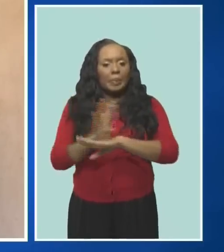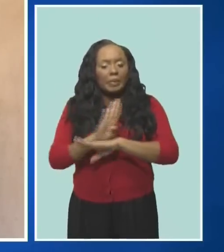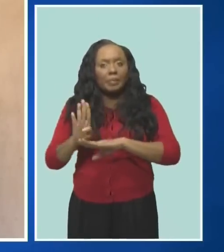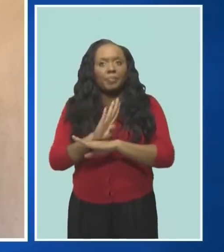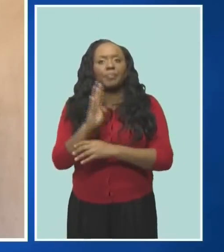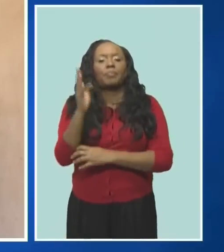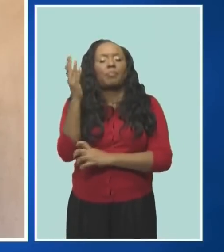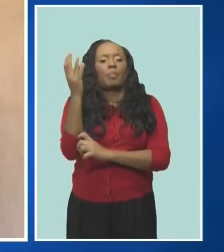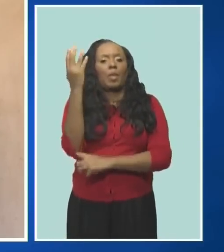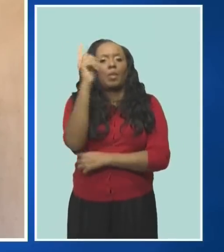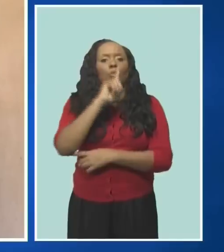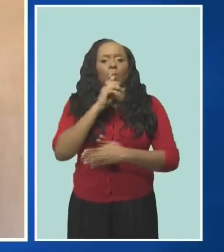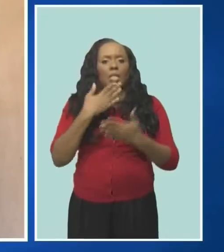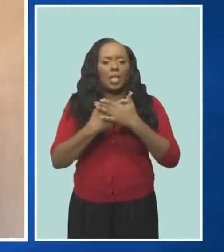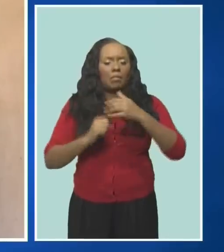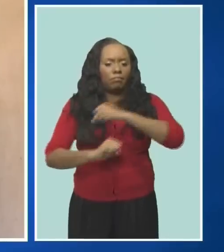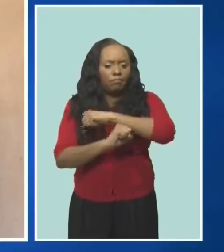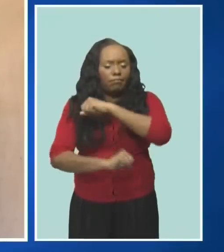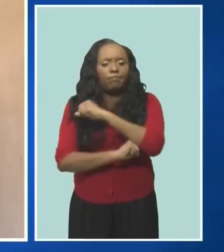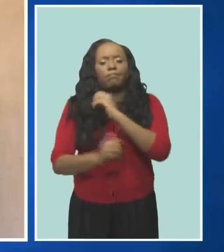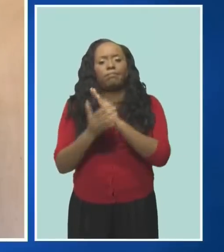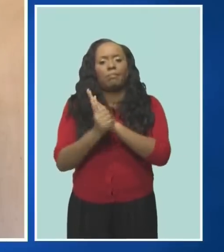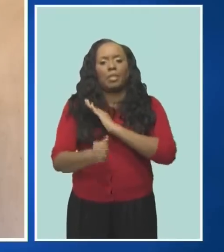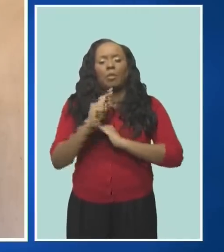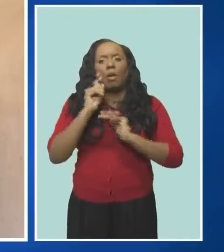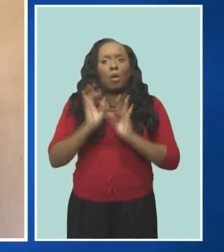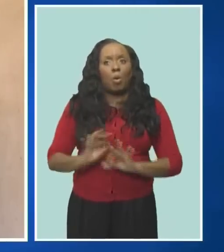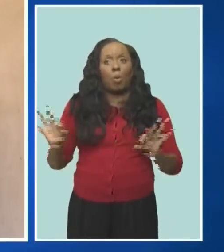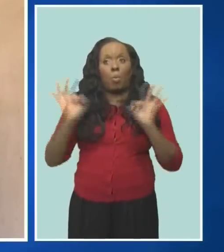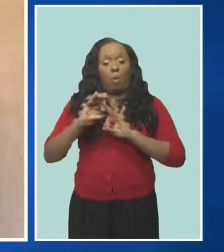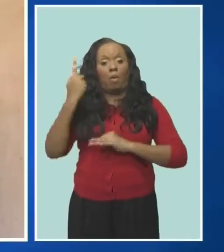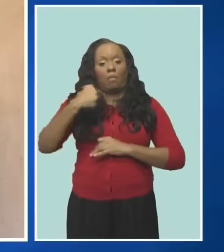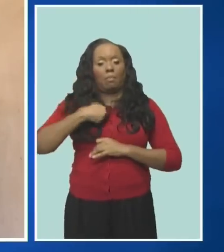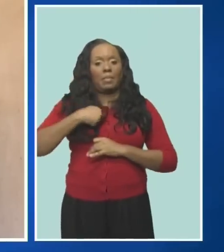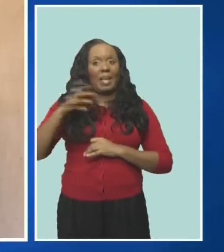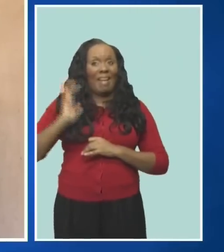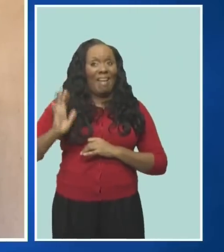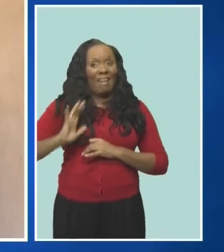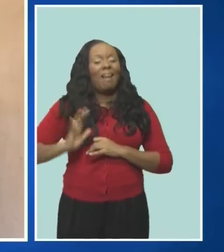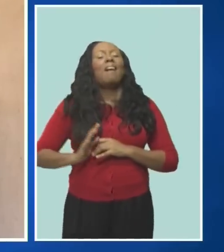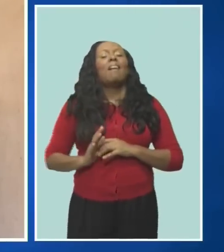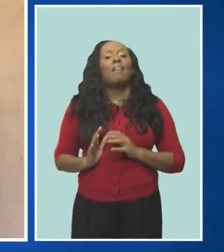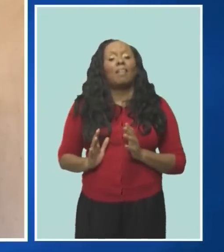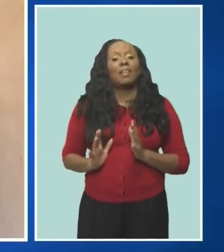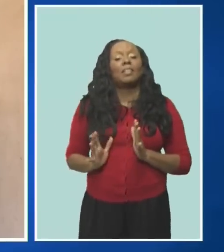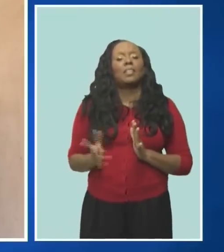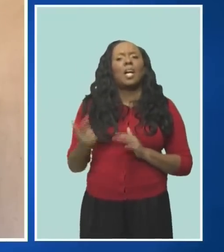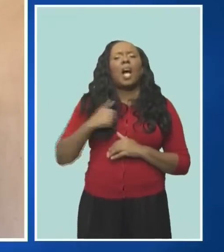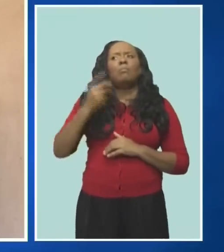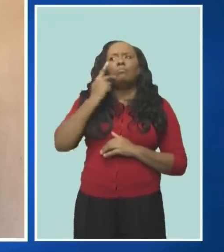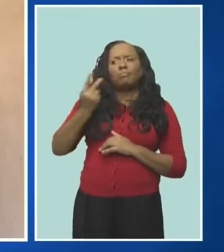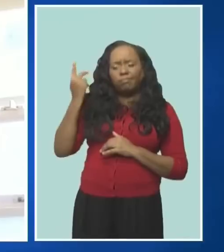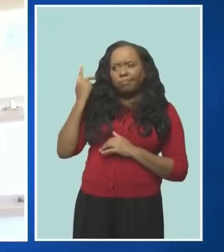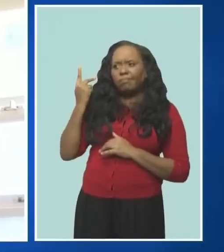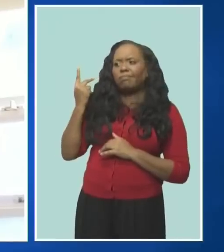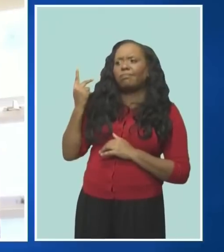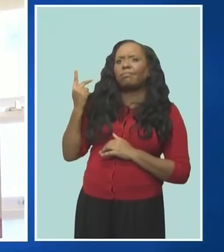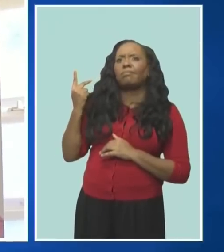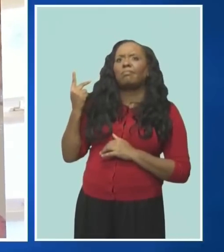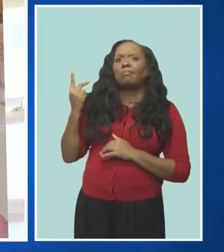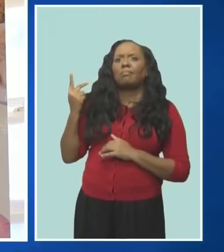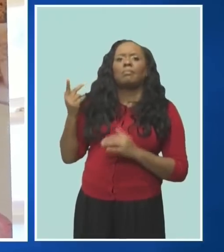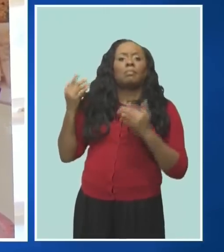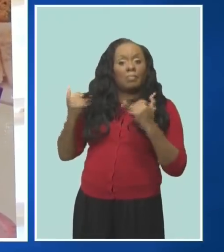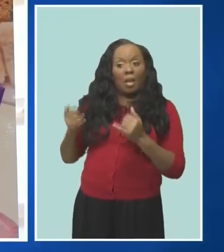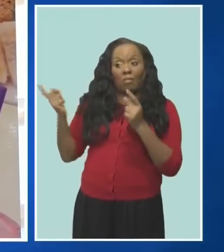those foundational skills were very, very important for me at that point in time. And as I reflect 10 years plus